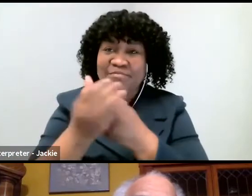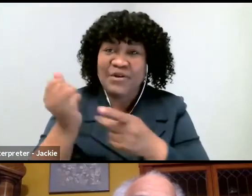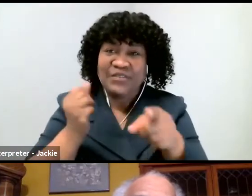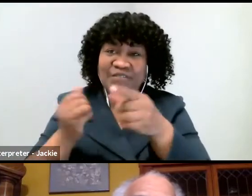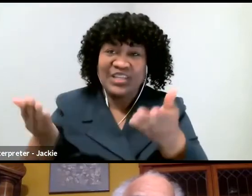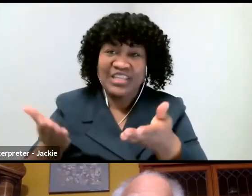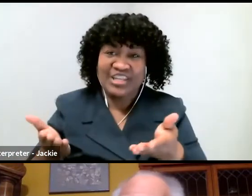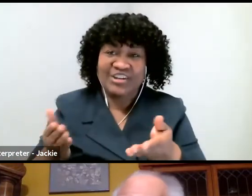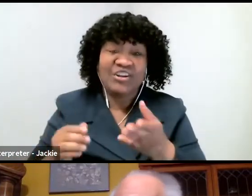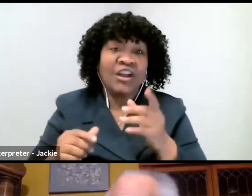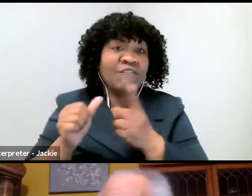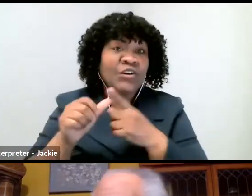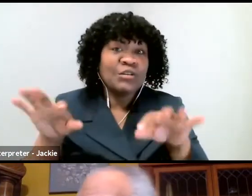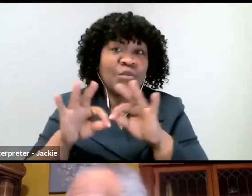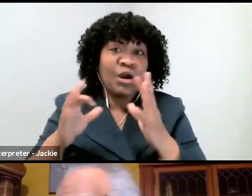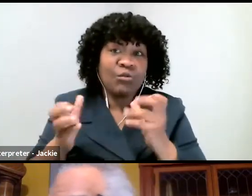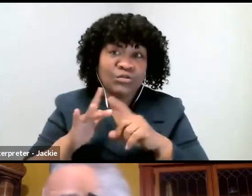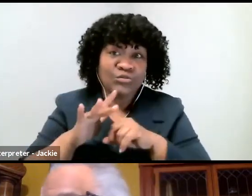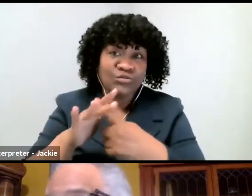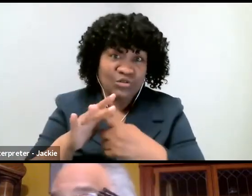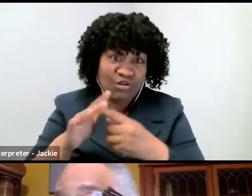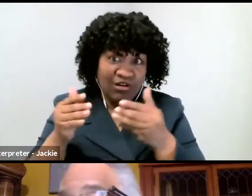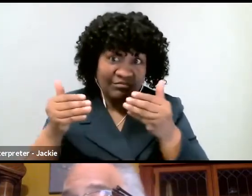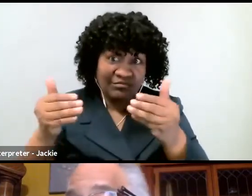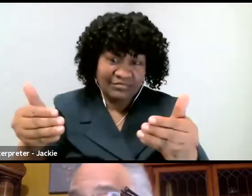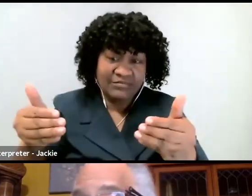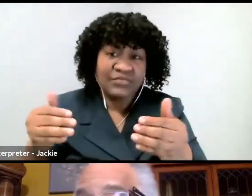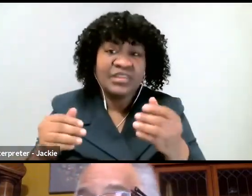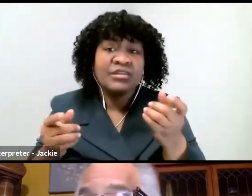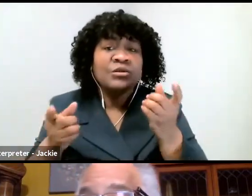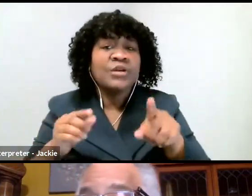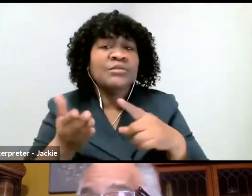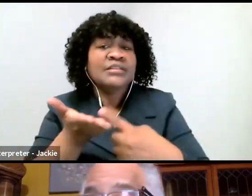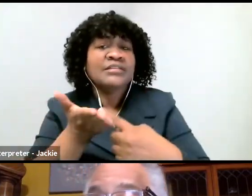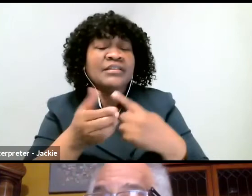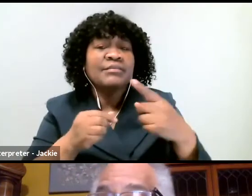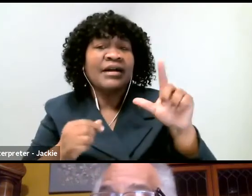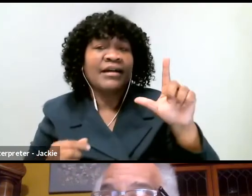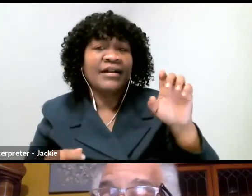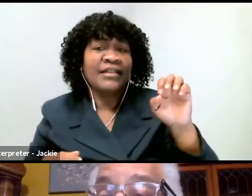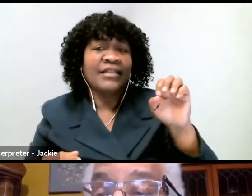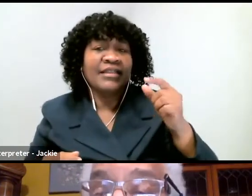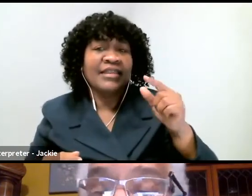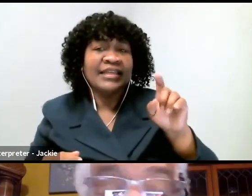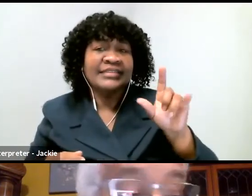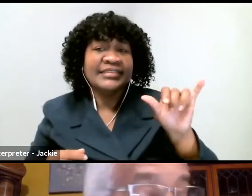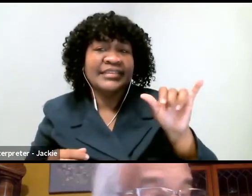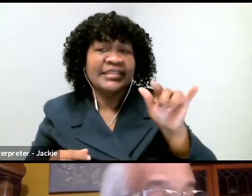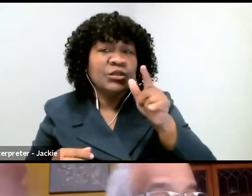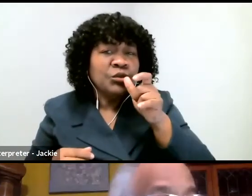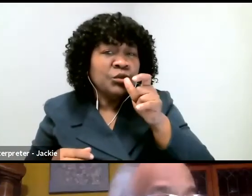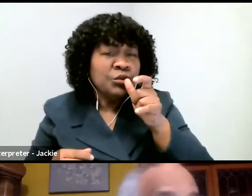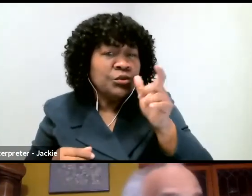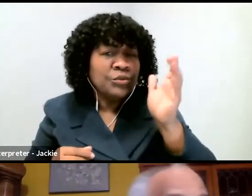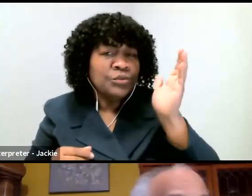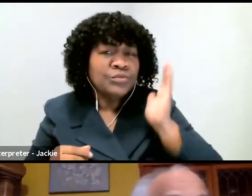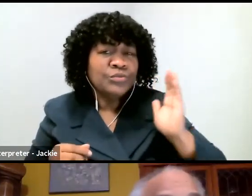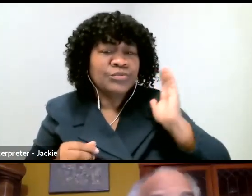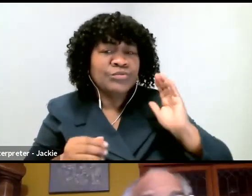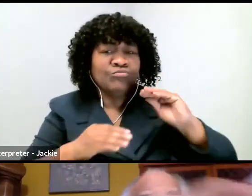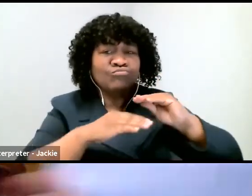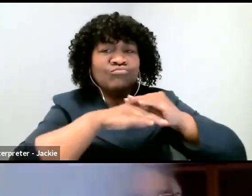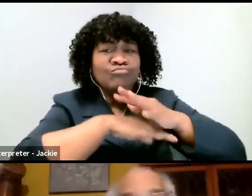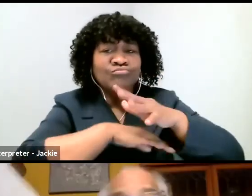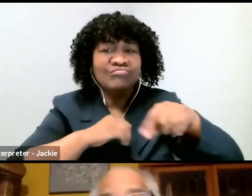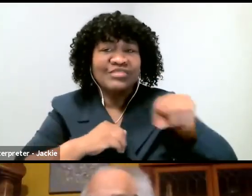So to get things started, in regards to legacy, who were early influences for you both as